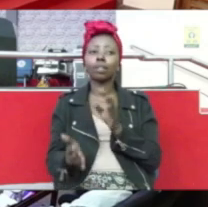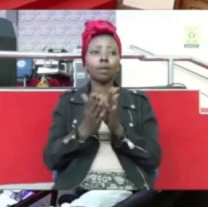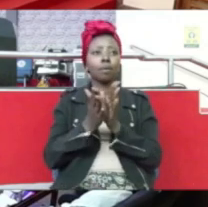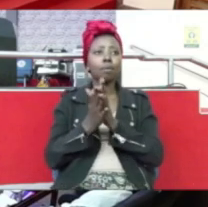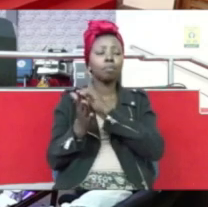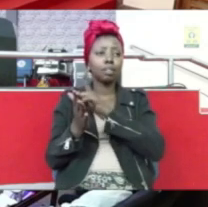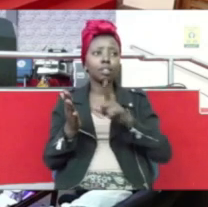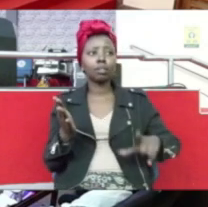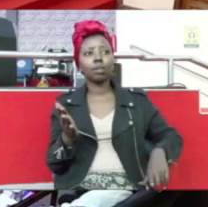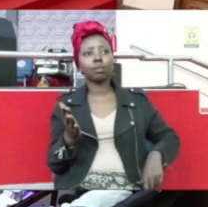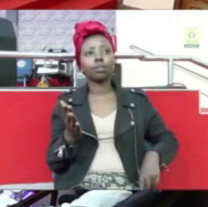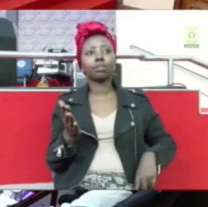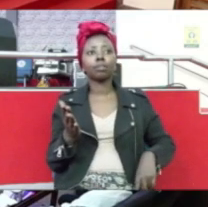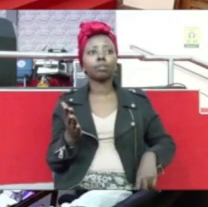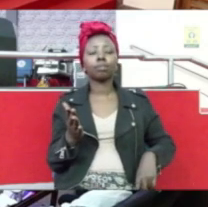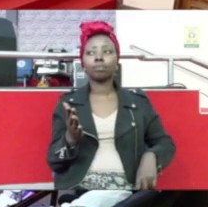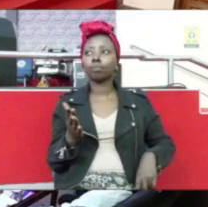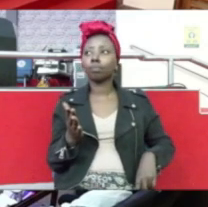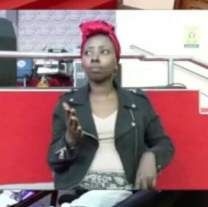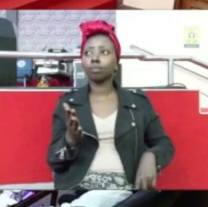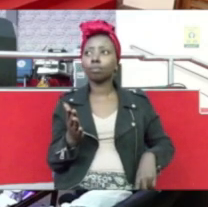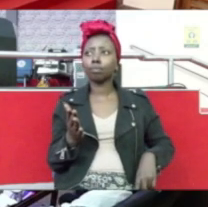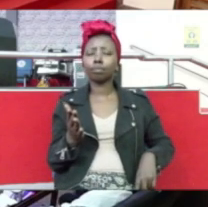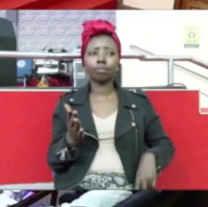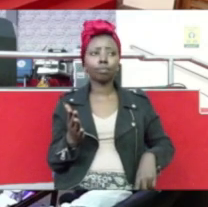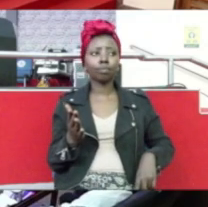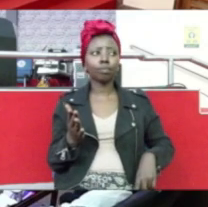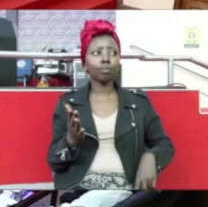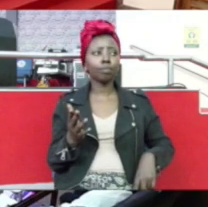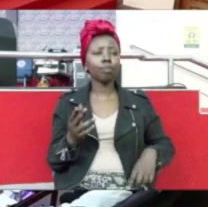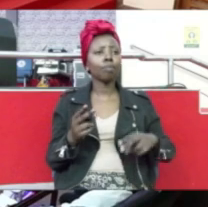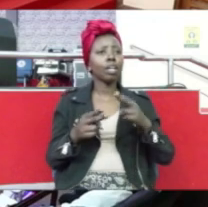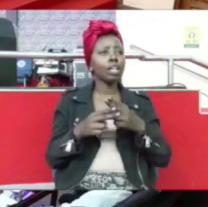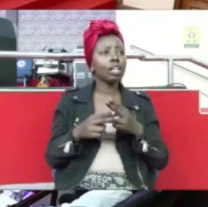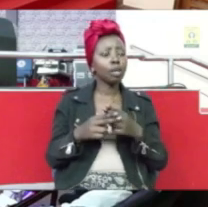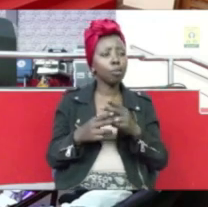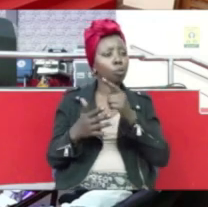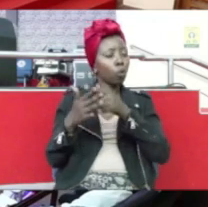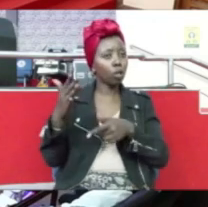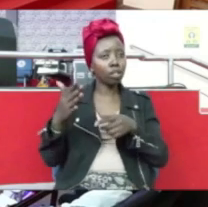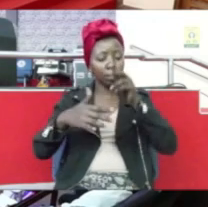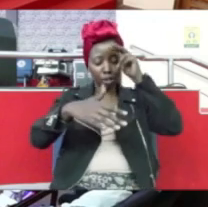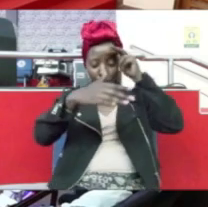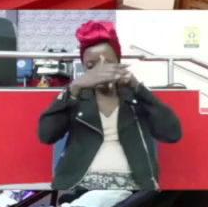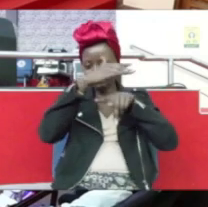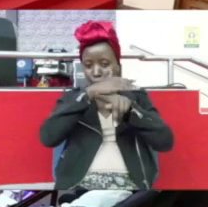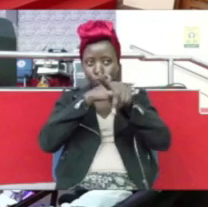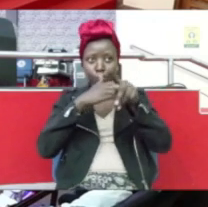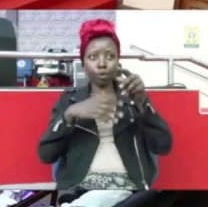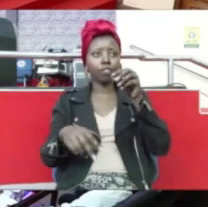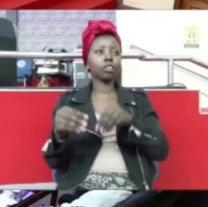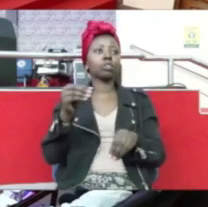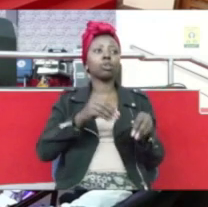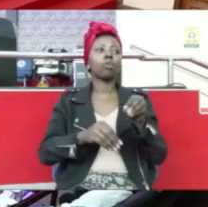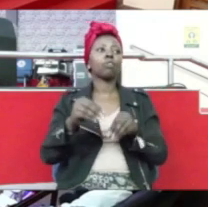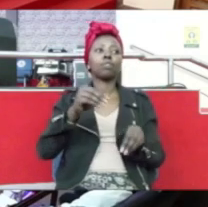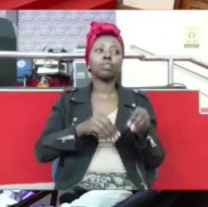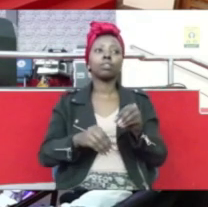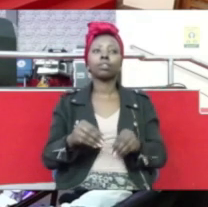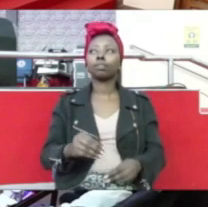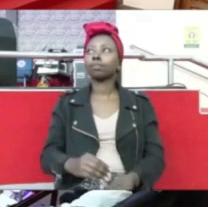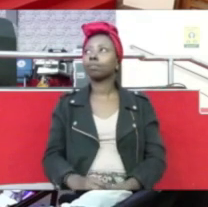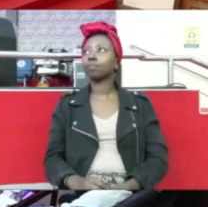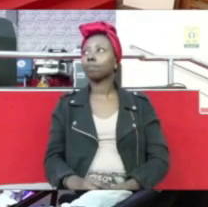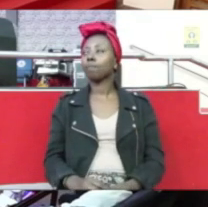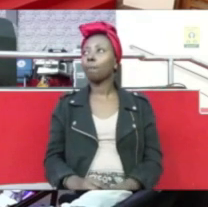of the Lord. Jina la Bwana litukuzwe. It is called the prophets. The prophets ni matoleo ya